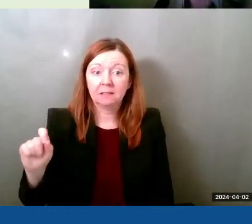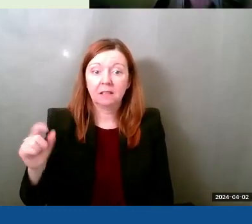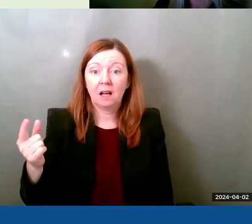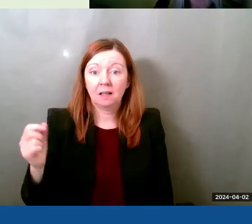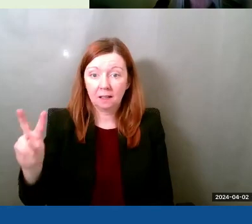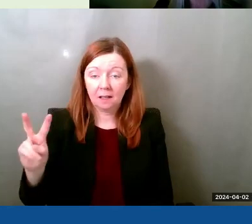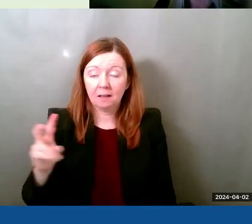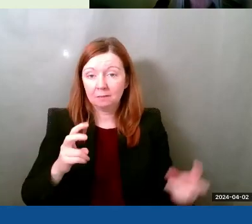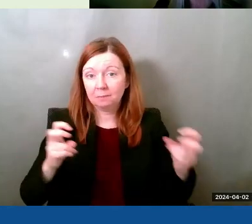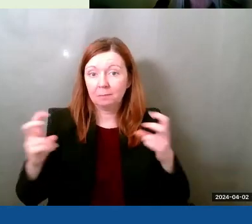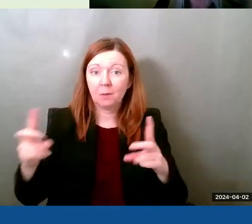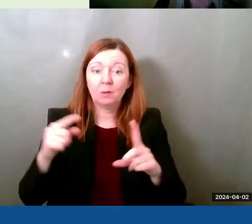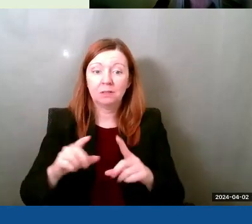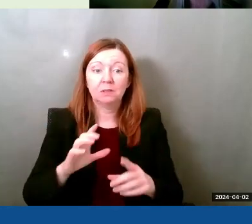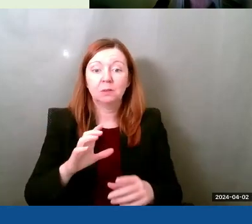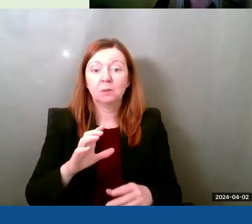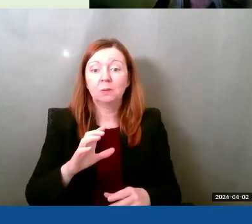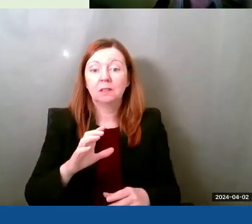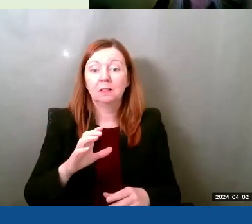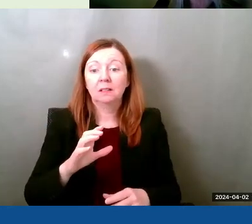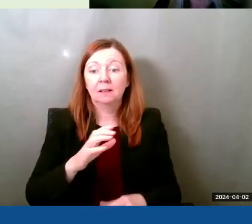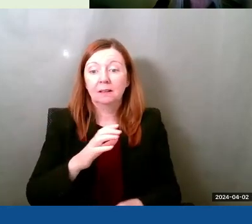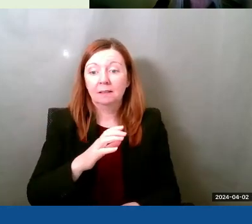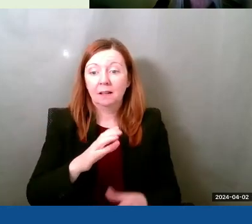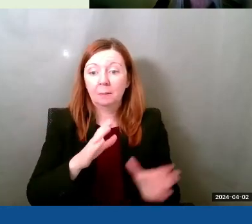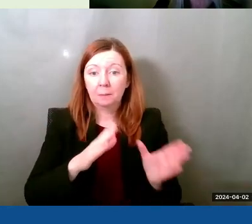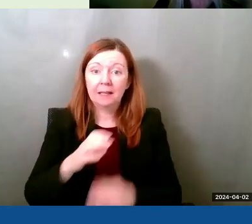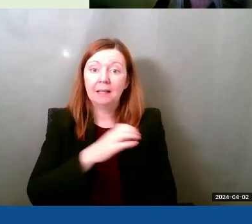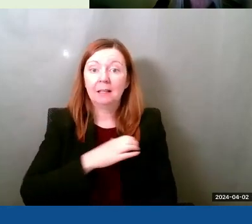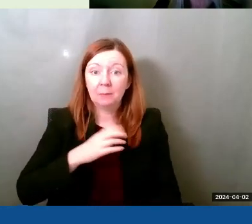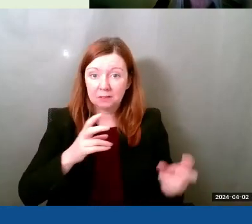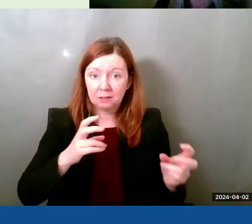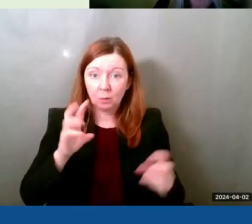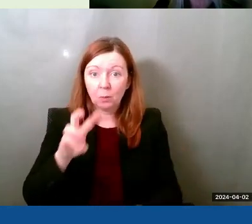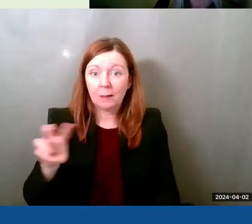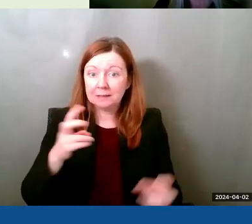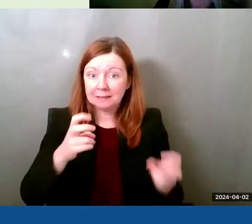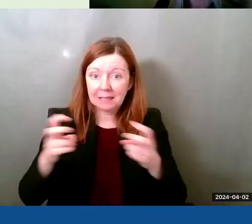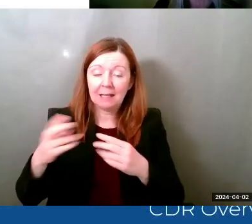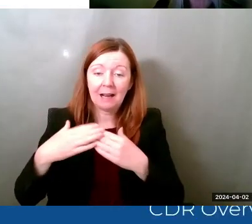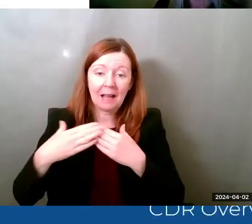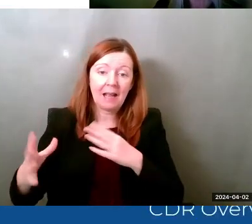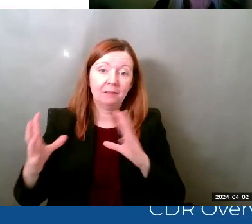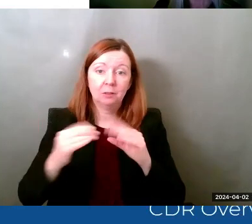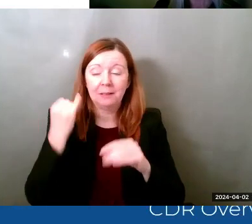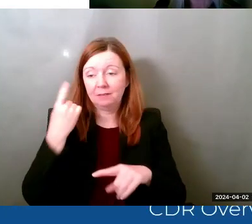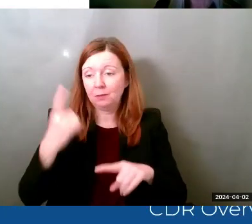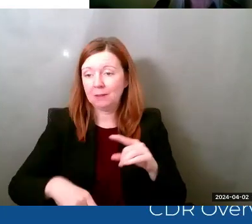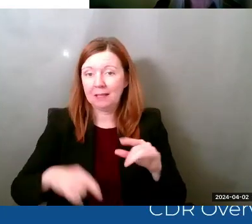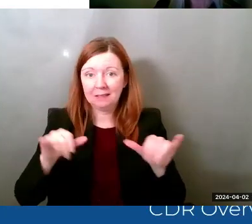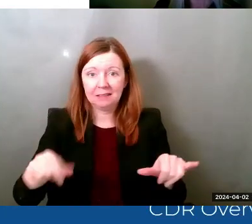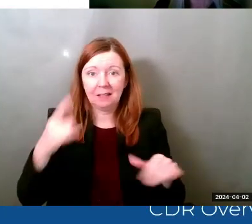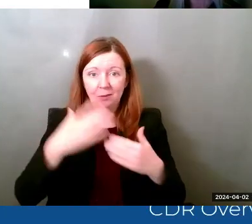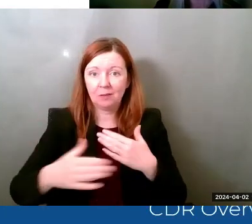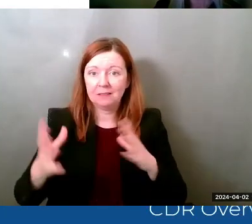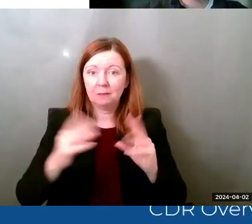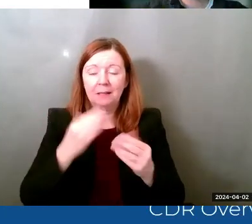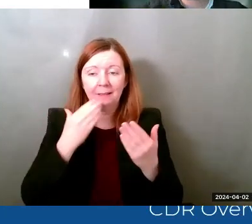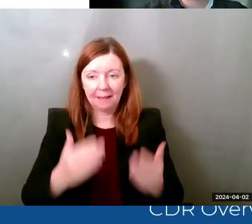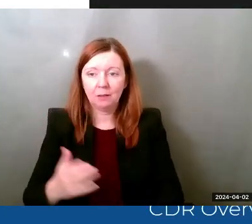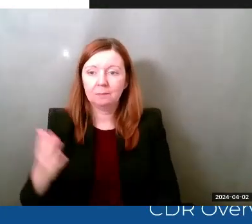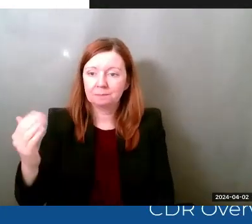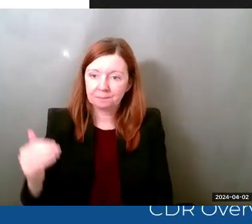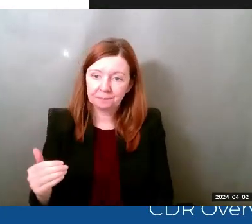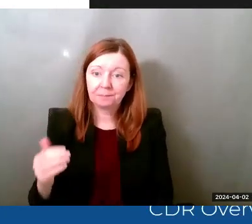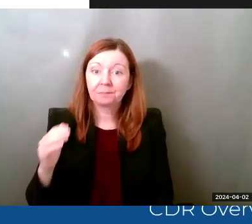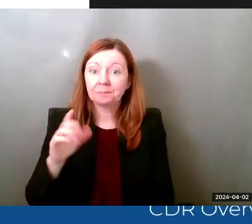posted to the Planning Commission website after the meeting. If you are no longer to attend the remainder of this meeting. Thank you. Right.